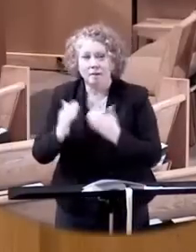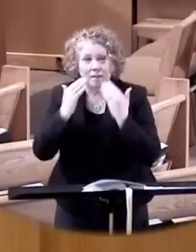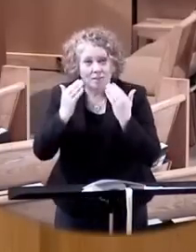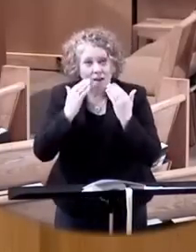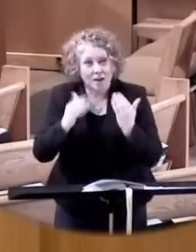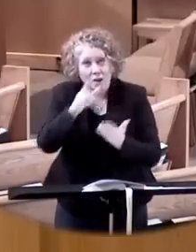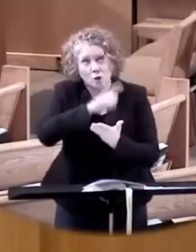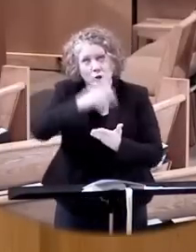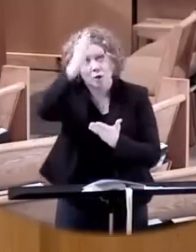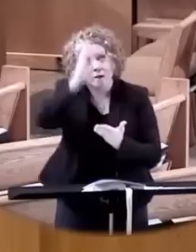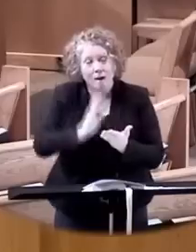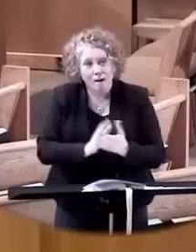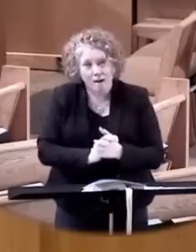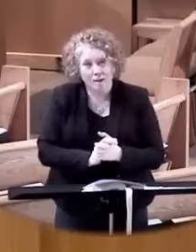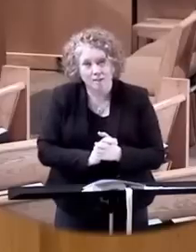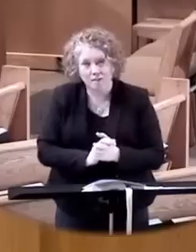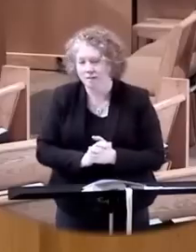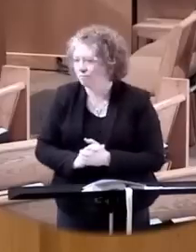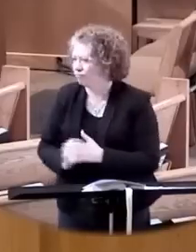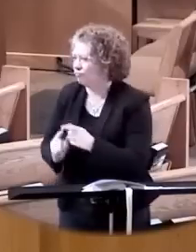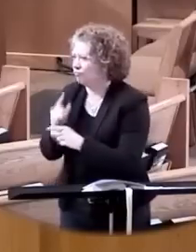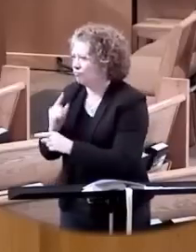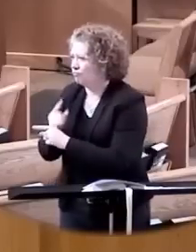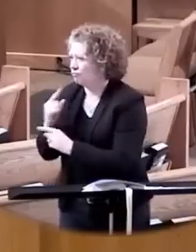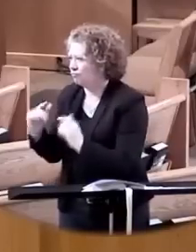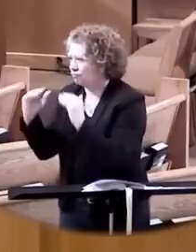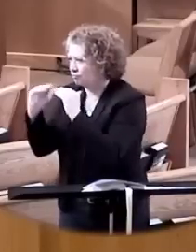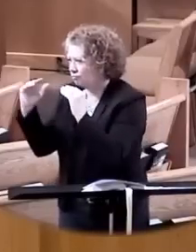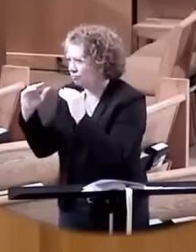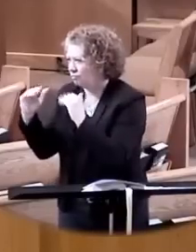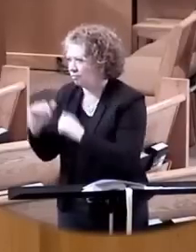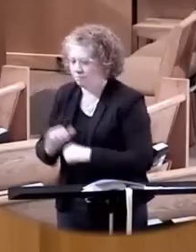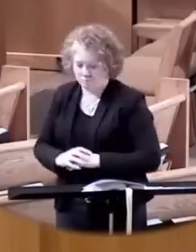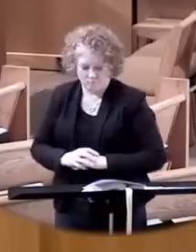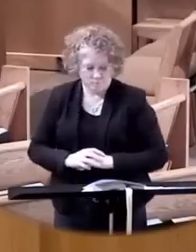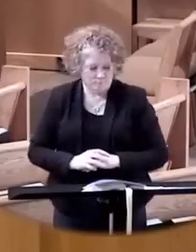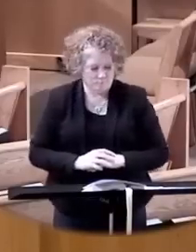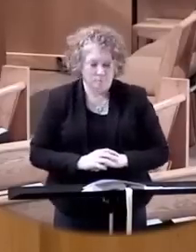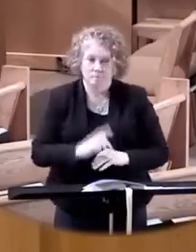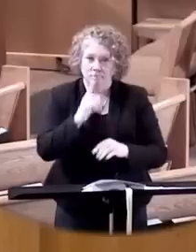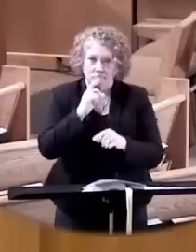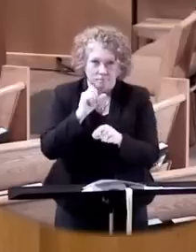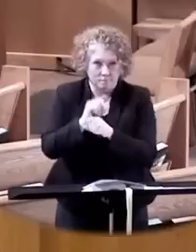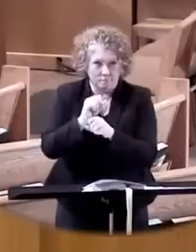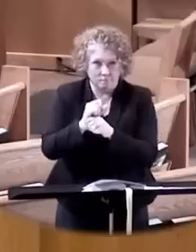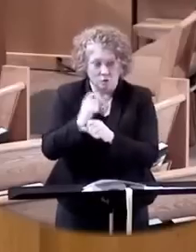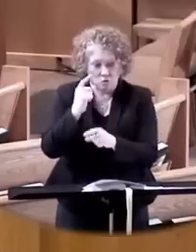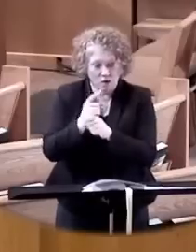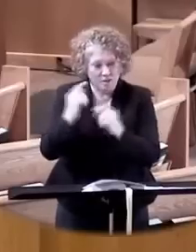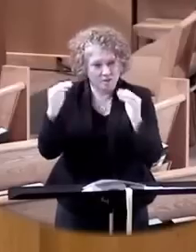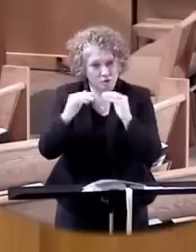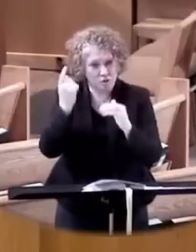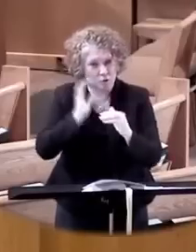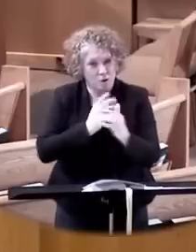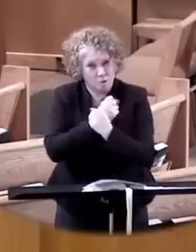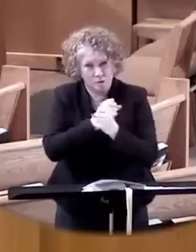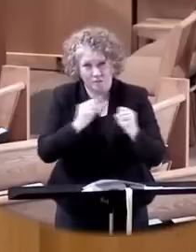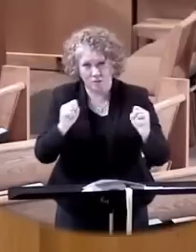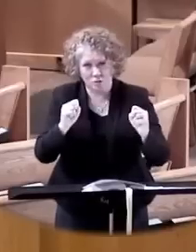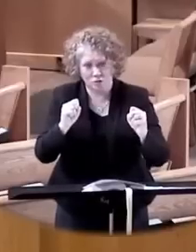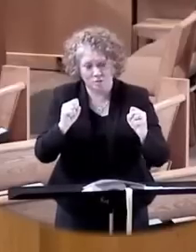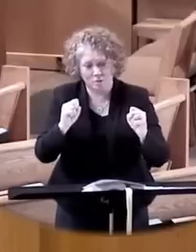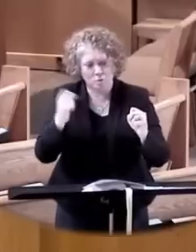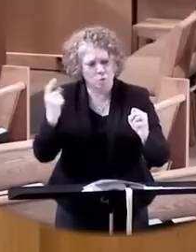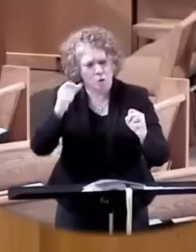thanks to the Lord our God. It is right and just. It is truly right and just, our duty and